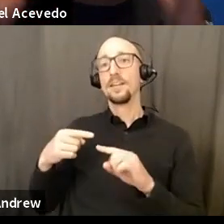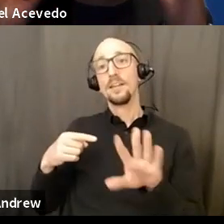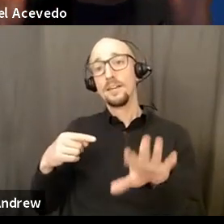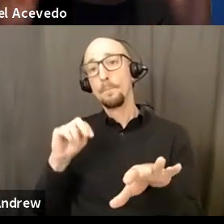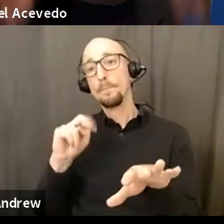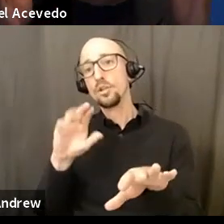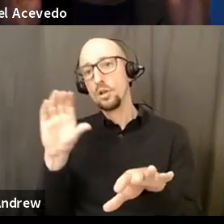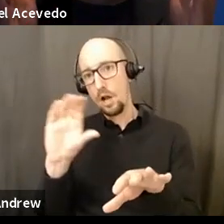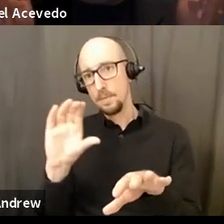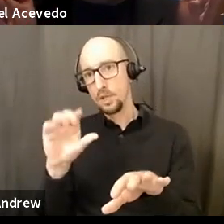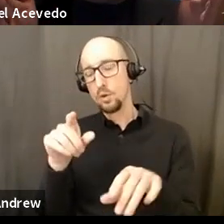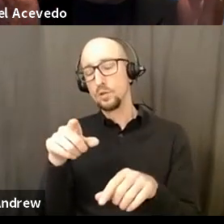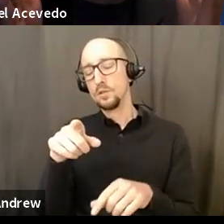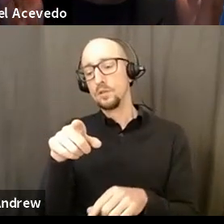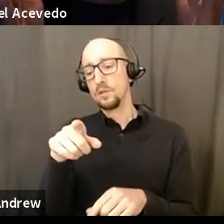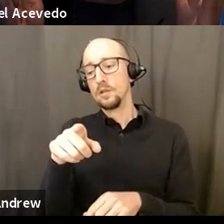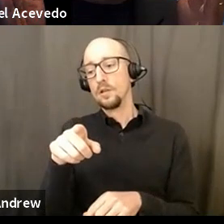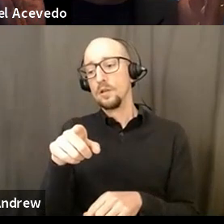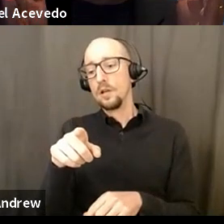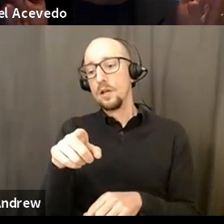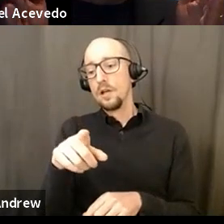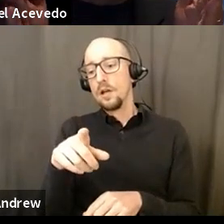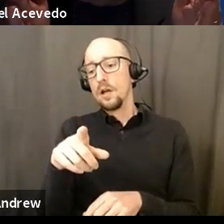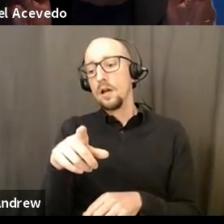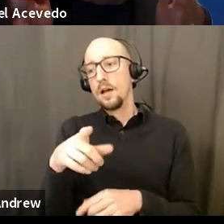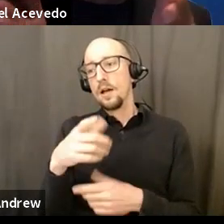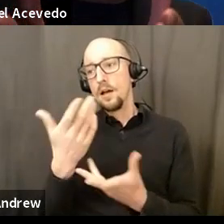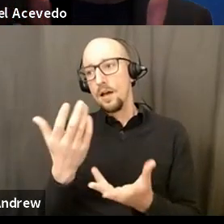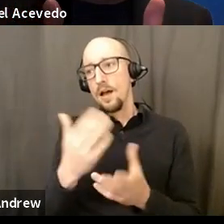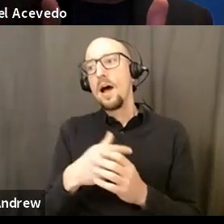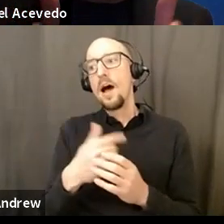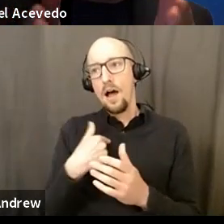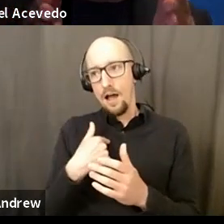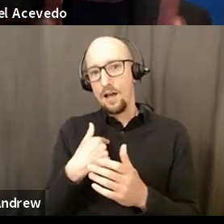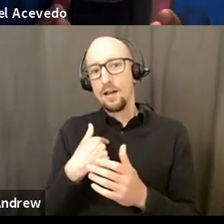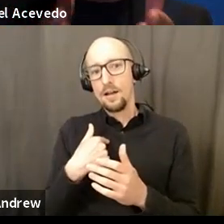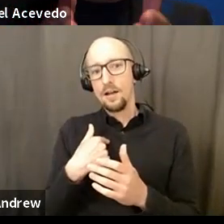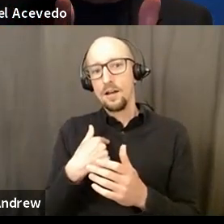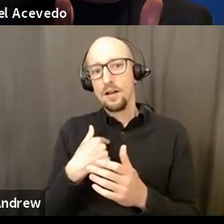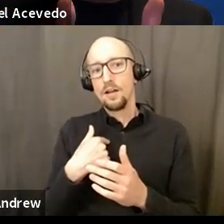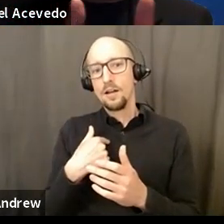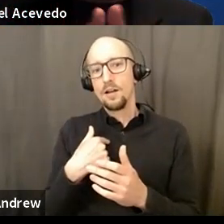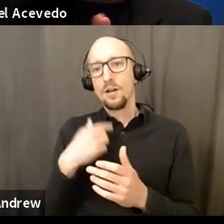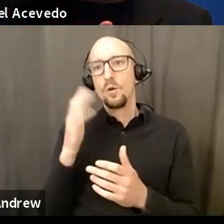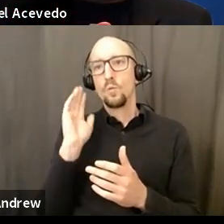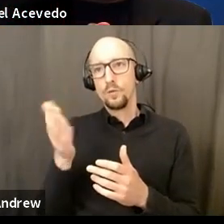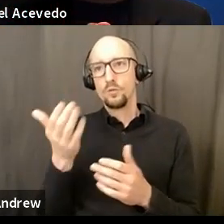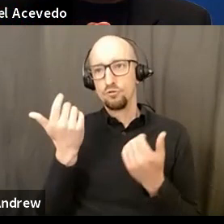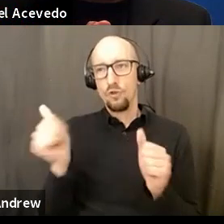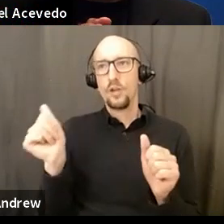guess I'm just going to try to be the guy to stick here, is for which year.